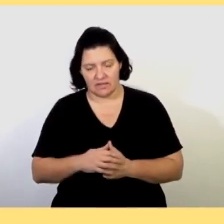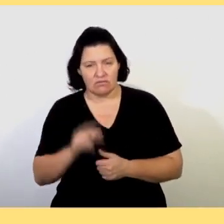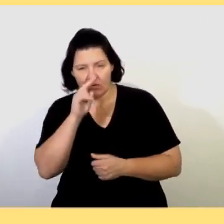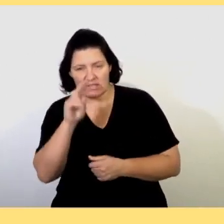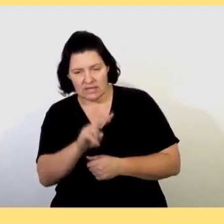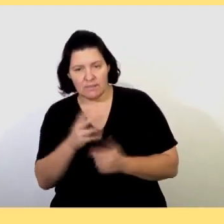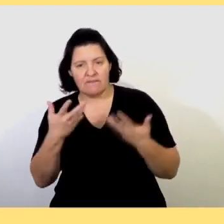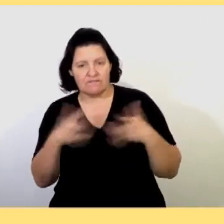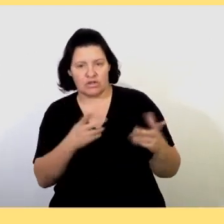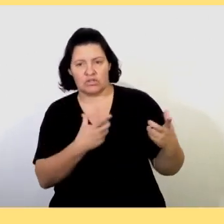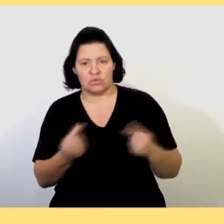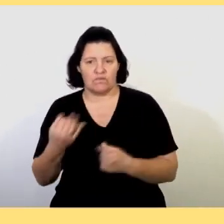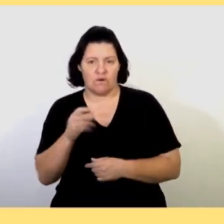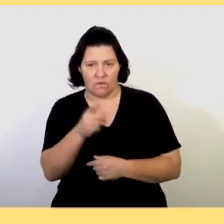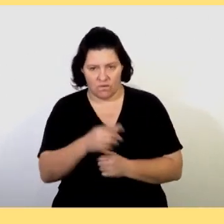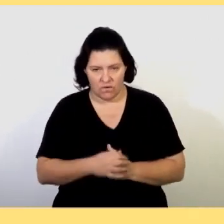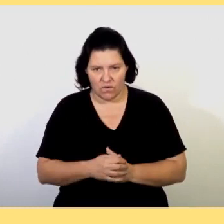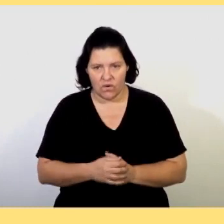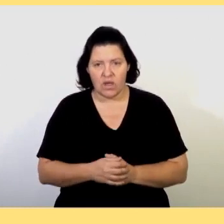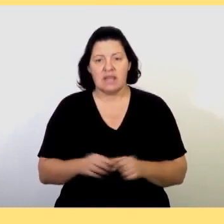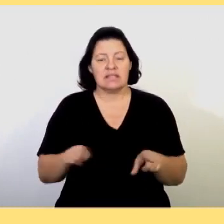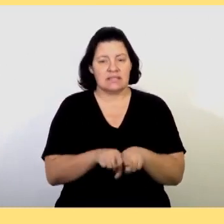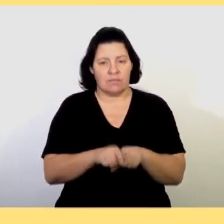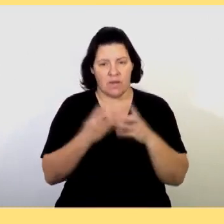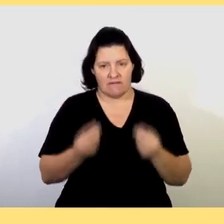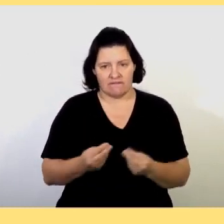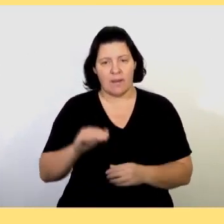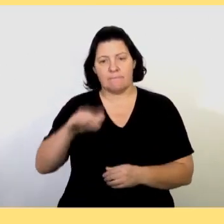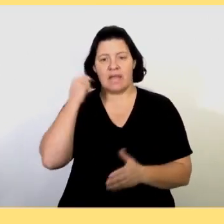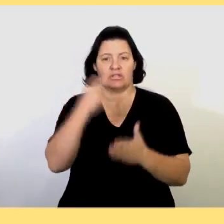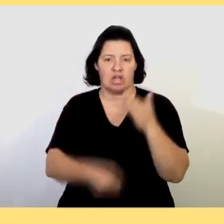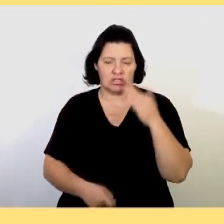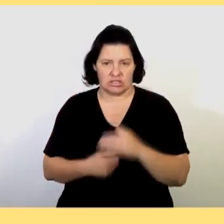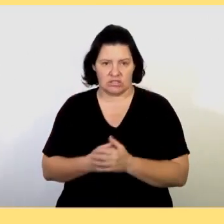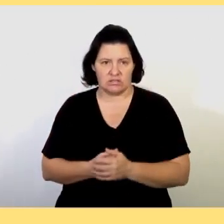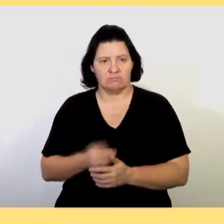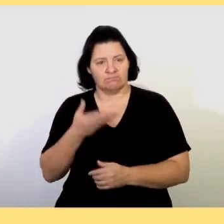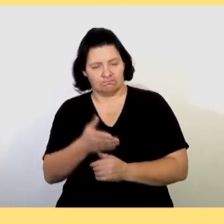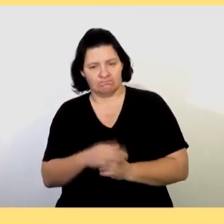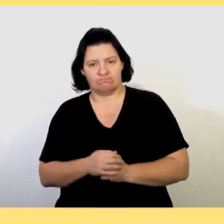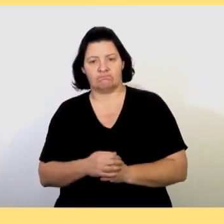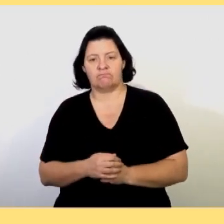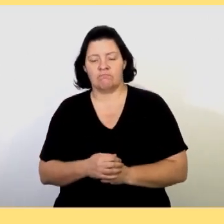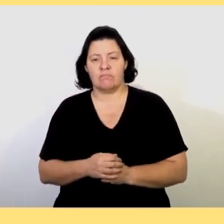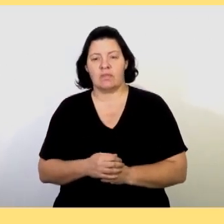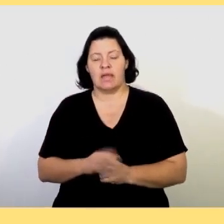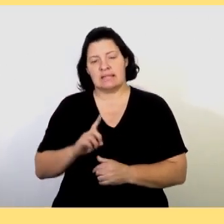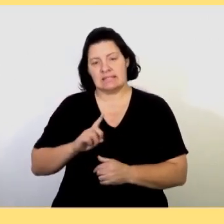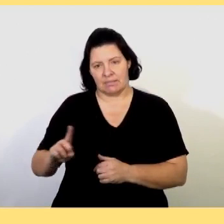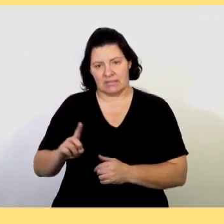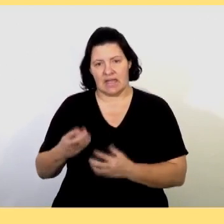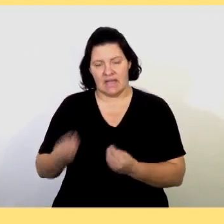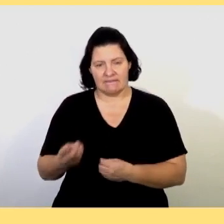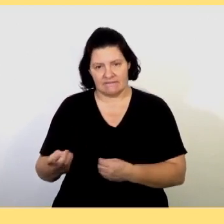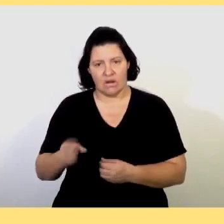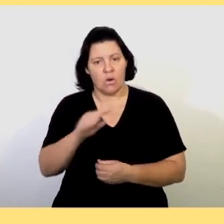1,255. As you can see, I've already done it for you. Then I also have my bank charges. There it is. It will be on the